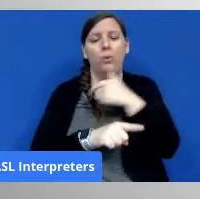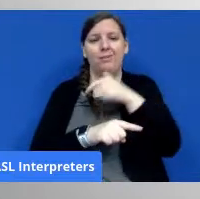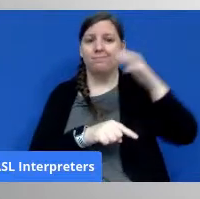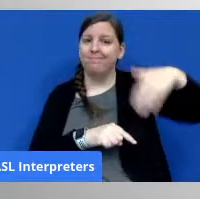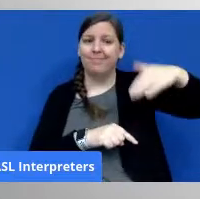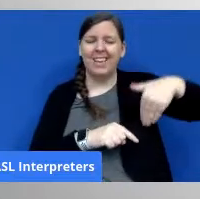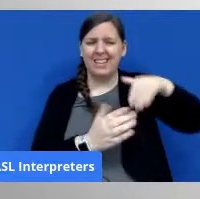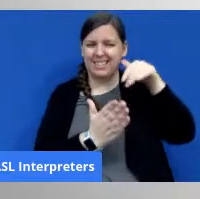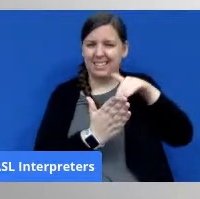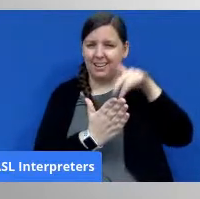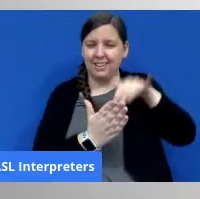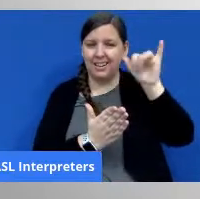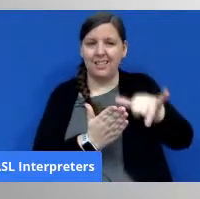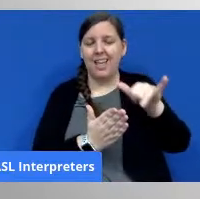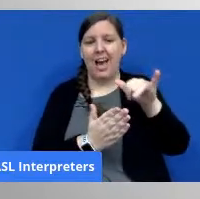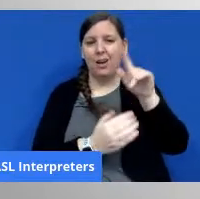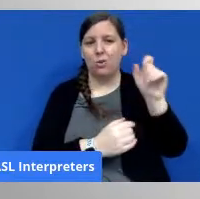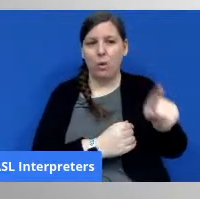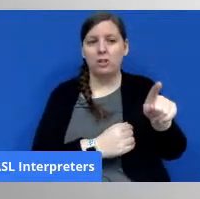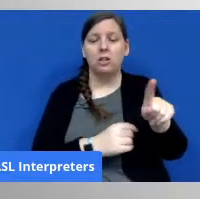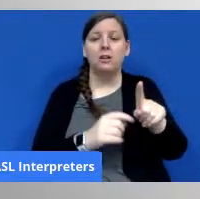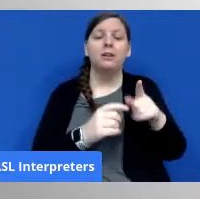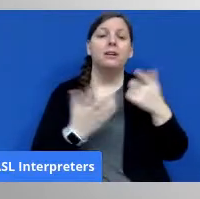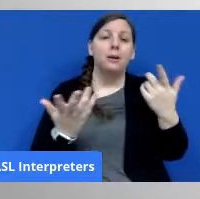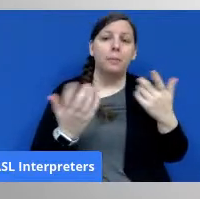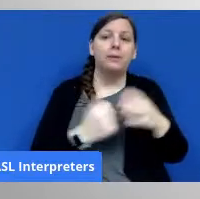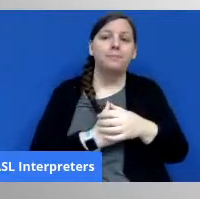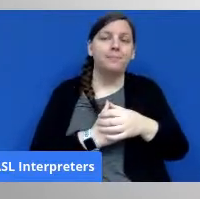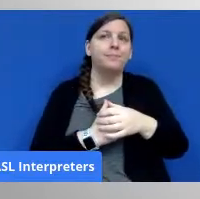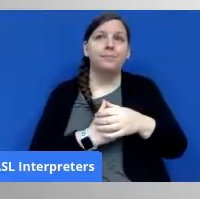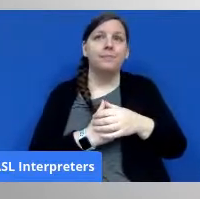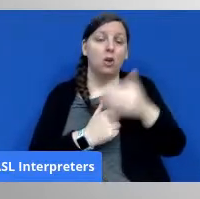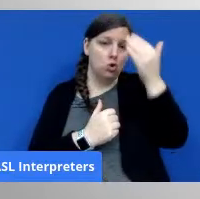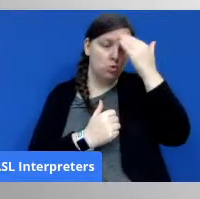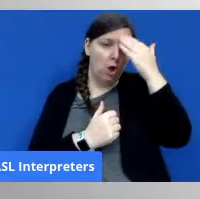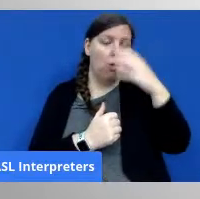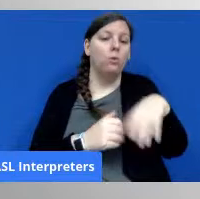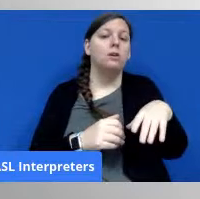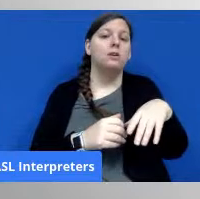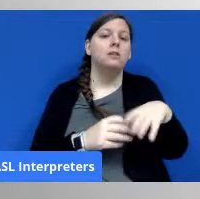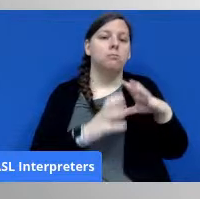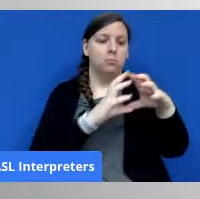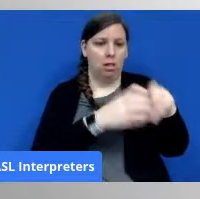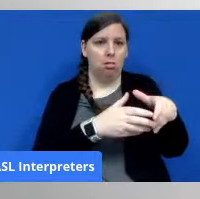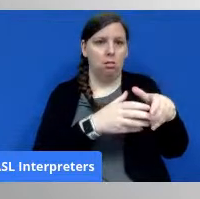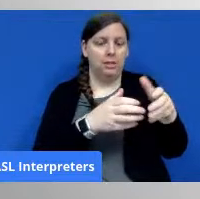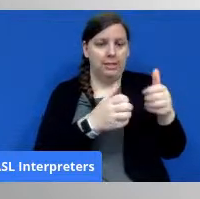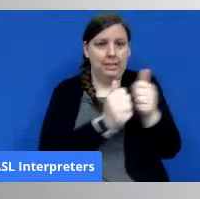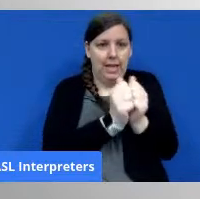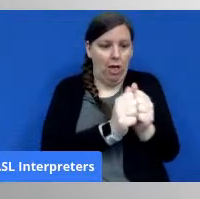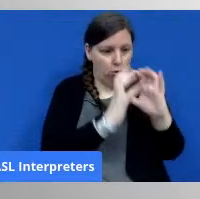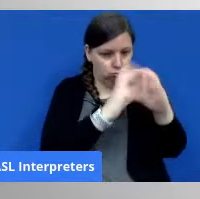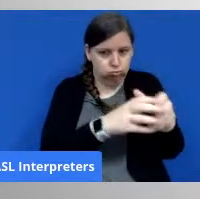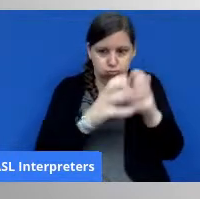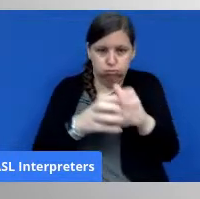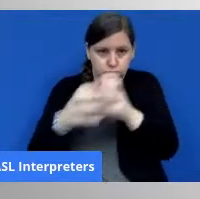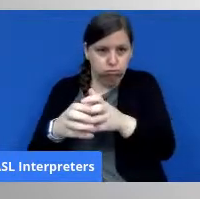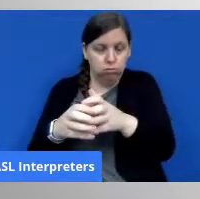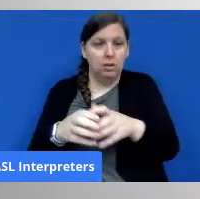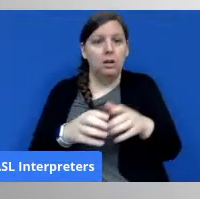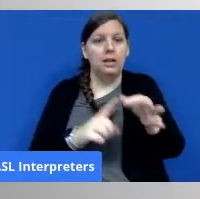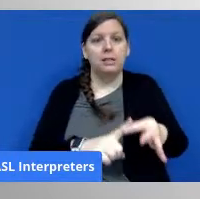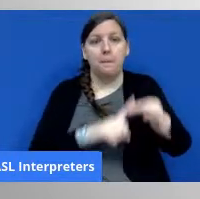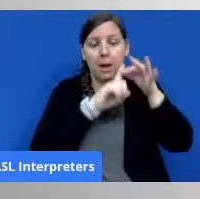but like many other things and resources, what you find is, clustering of these entities in, especially the child care